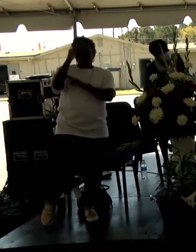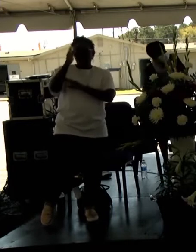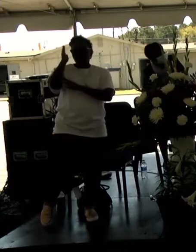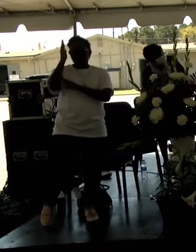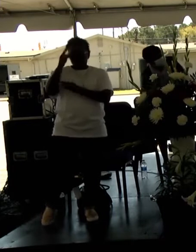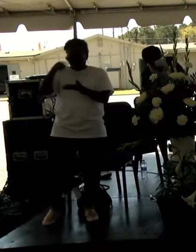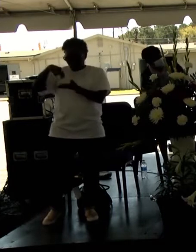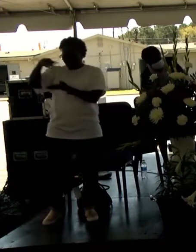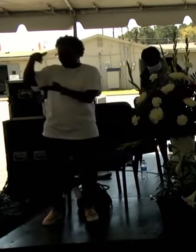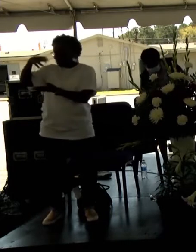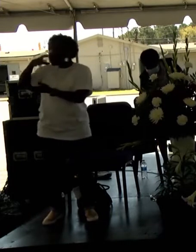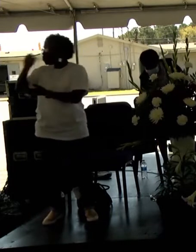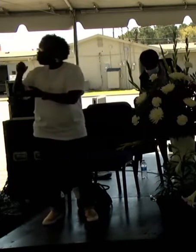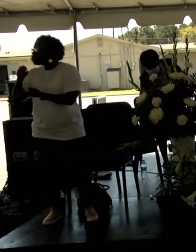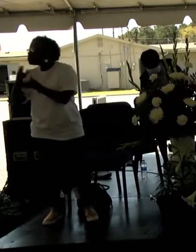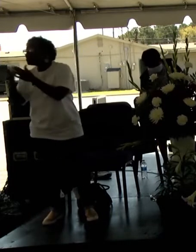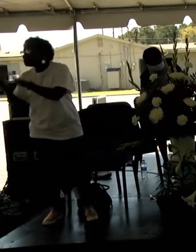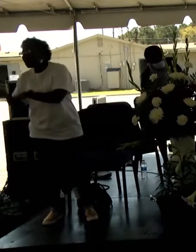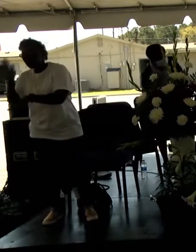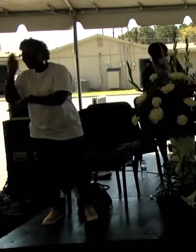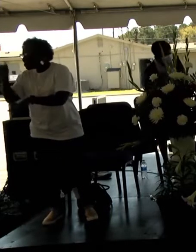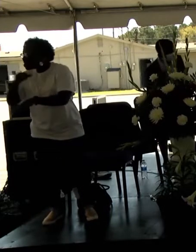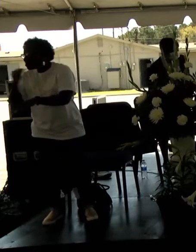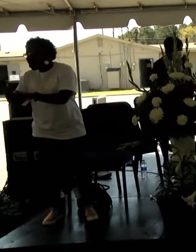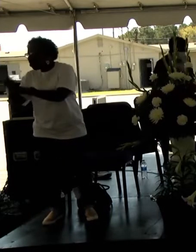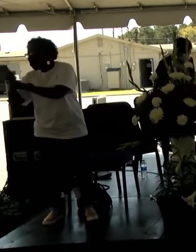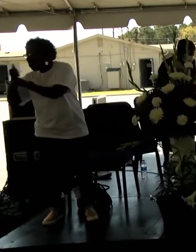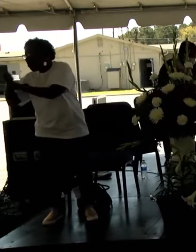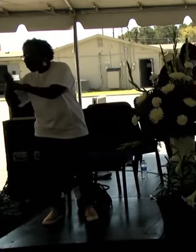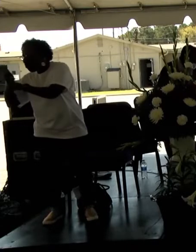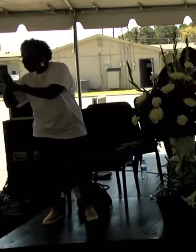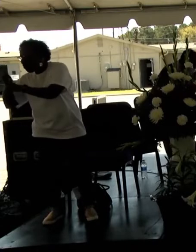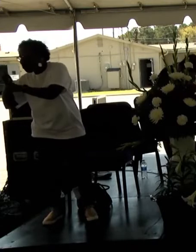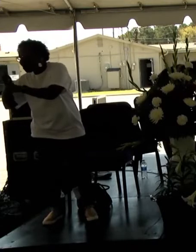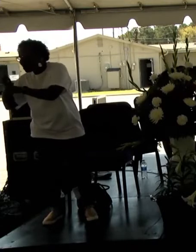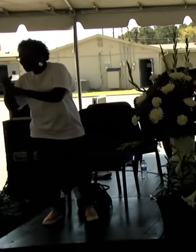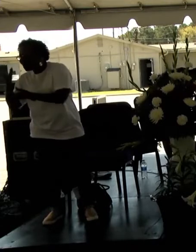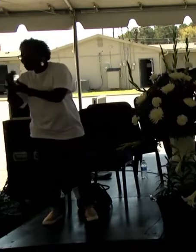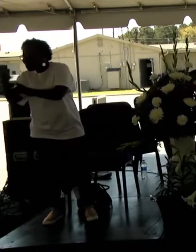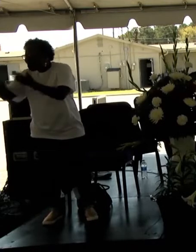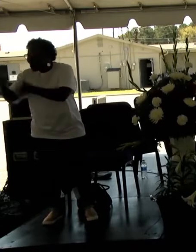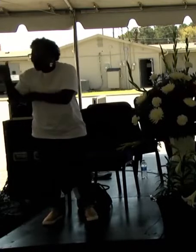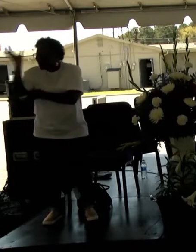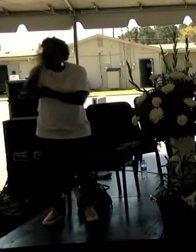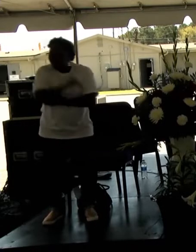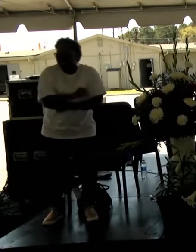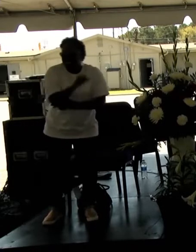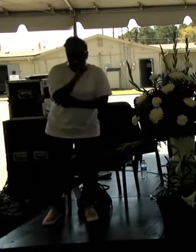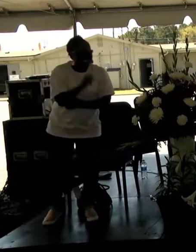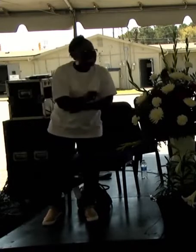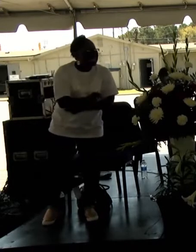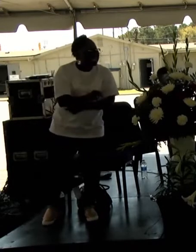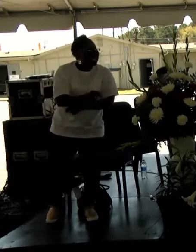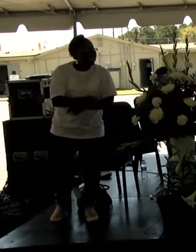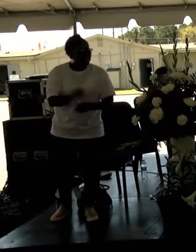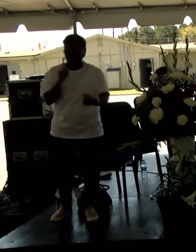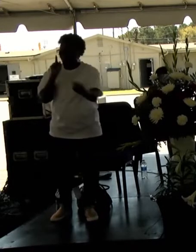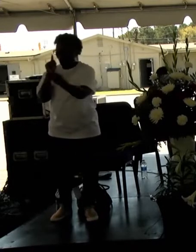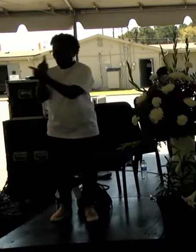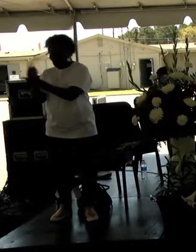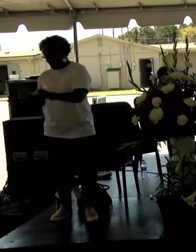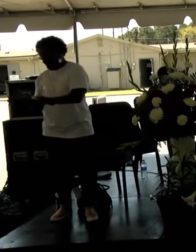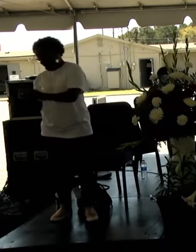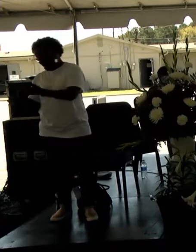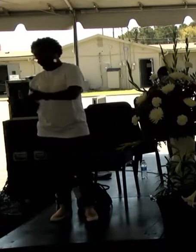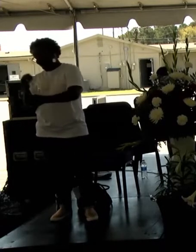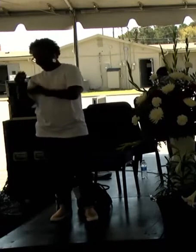death cannot hold me. And some of y'all miss it, but I'm going to hit you right in the back of the head down to the white meat, leave you on the parking lot, and God will resurrect you this evening